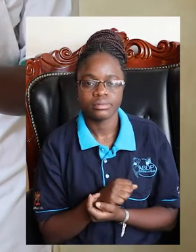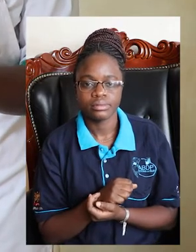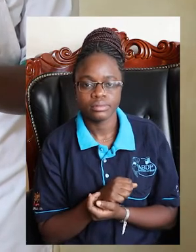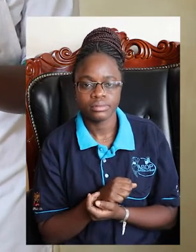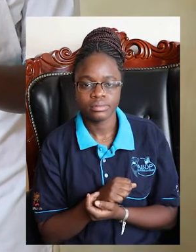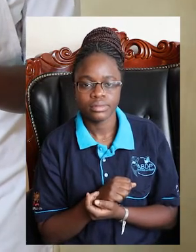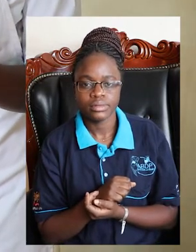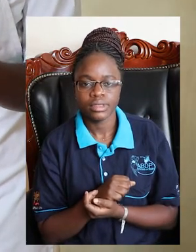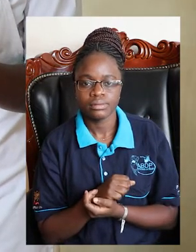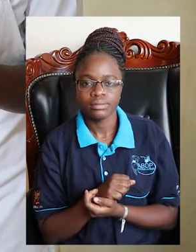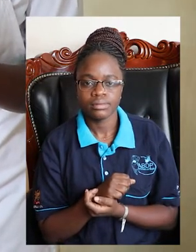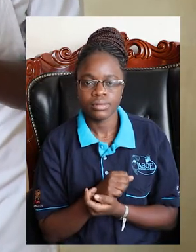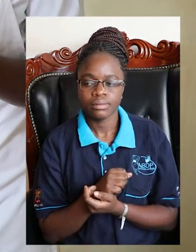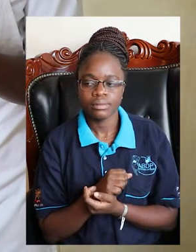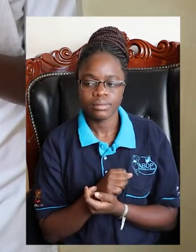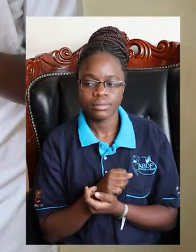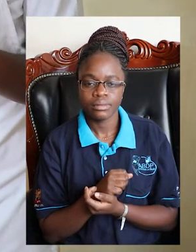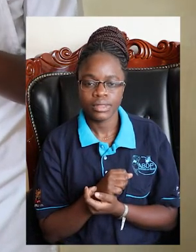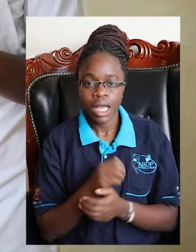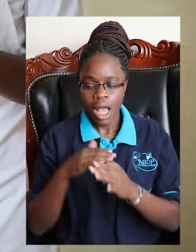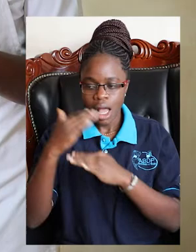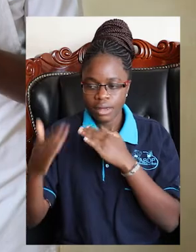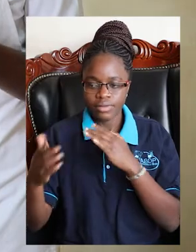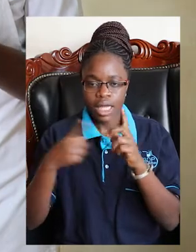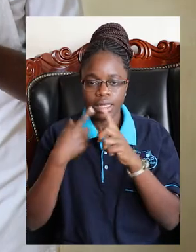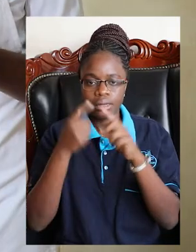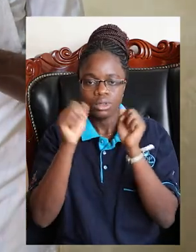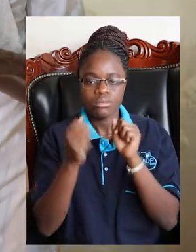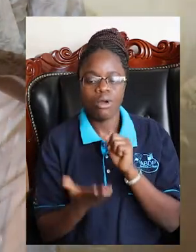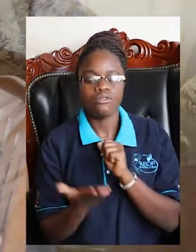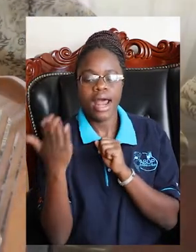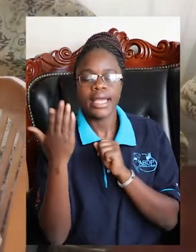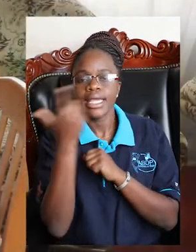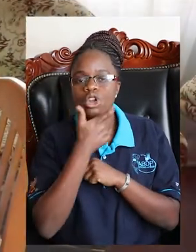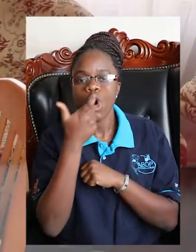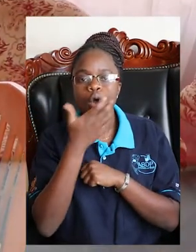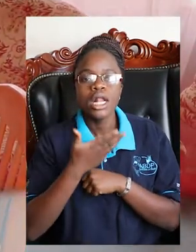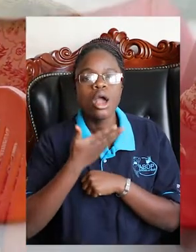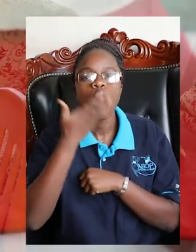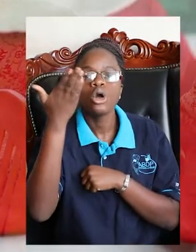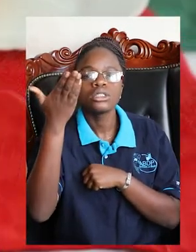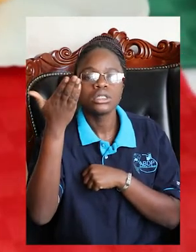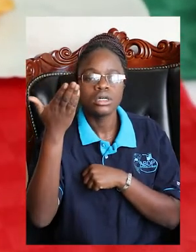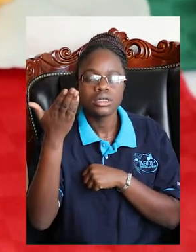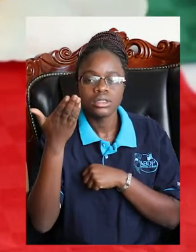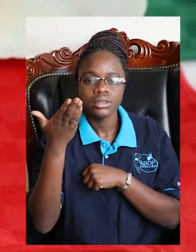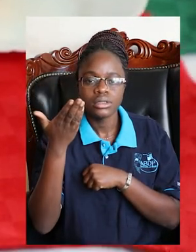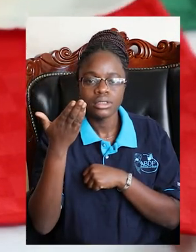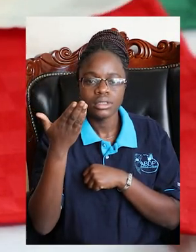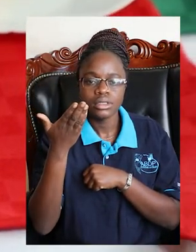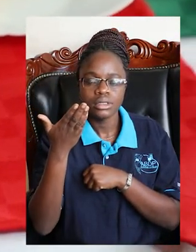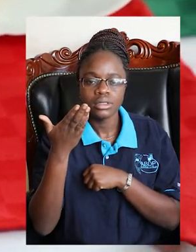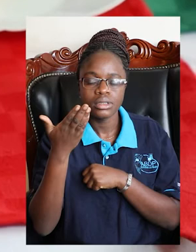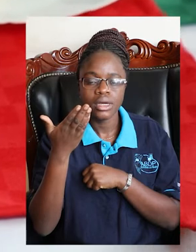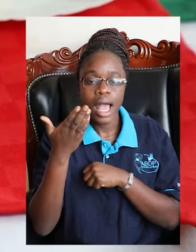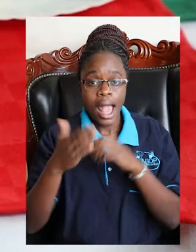the fillings. And once you put the fillings, you deep fry them in hot oil. After preparing your food in the kitchen, it is good